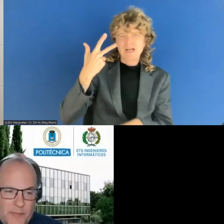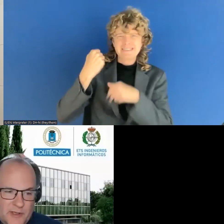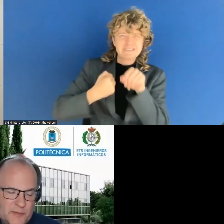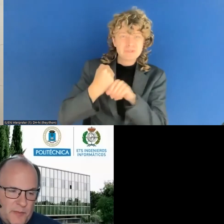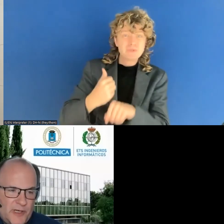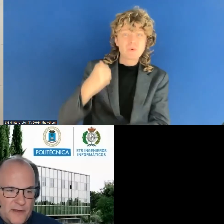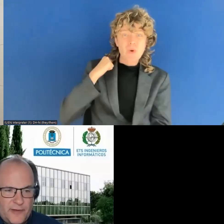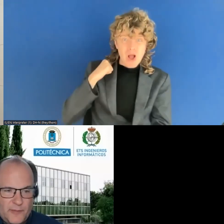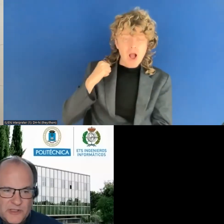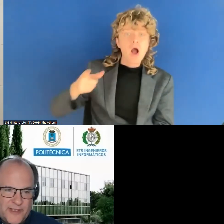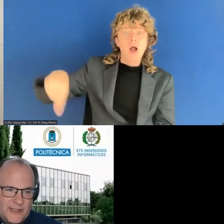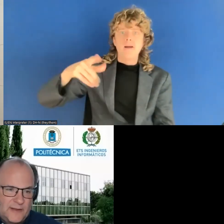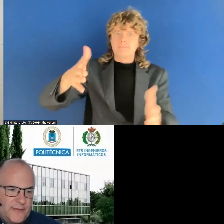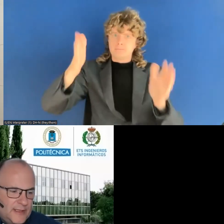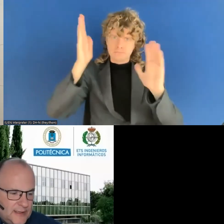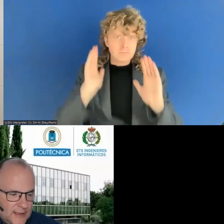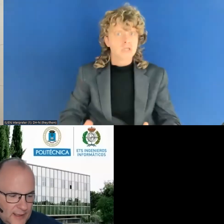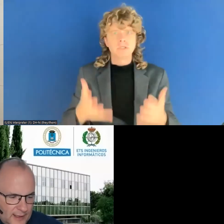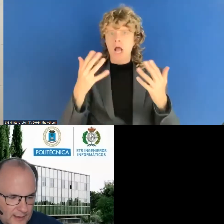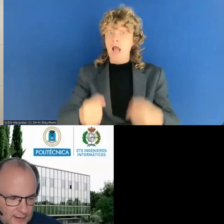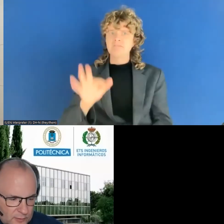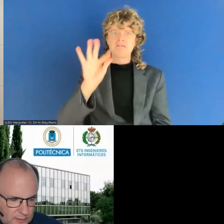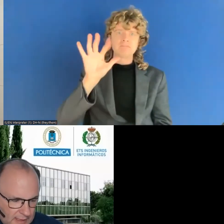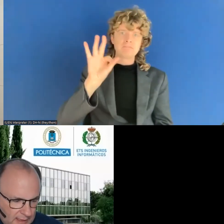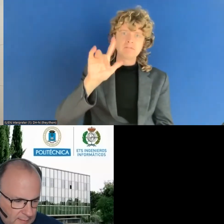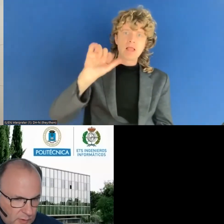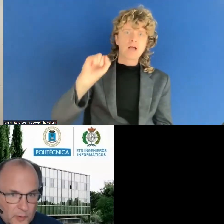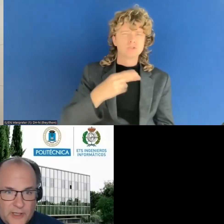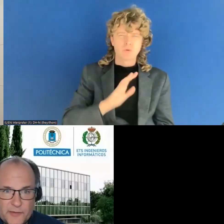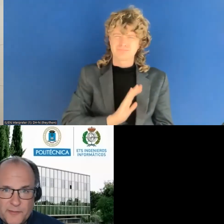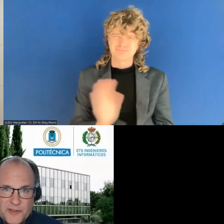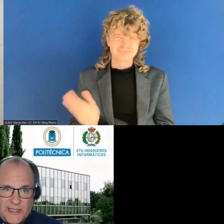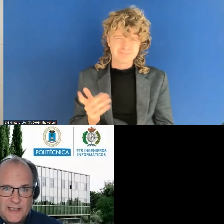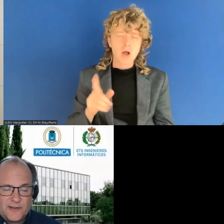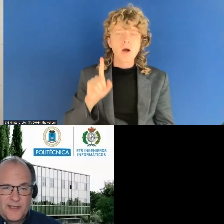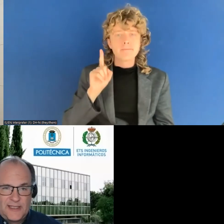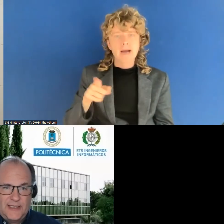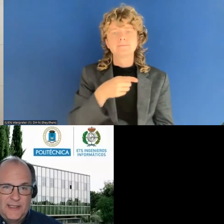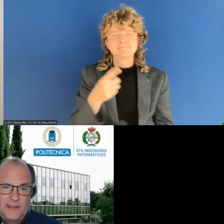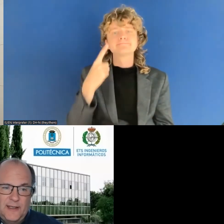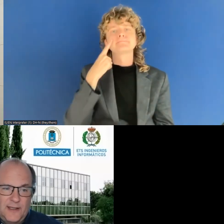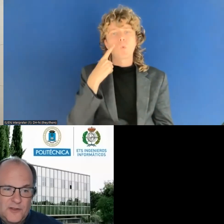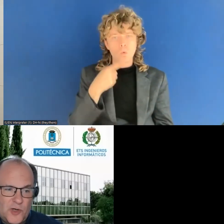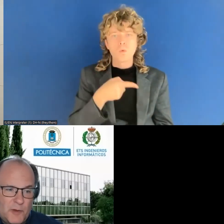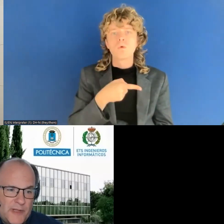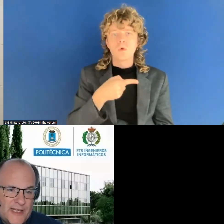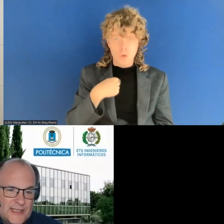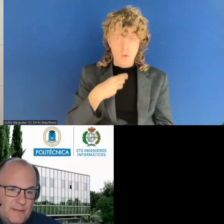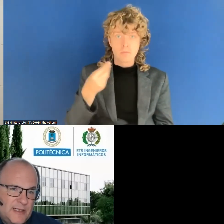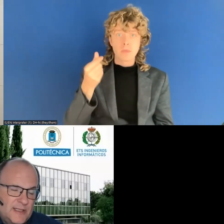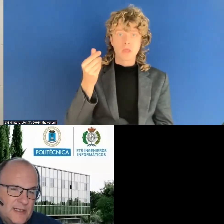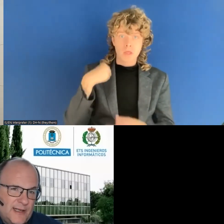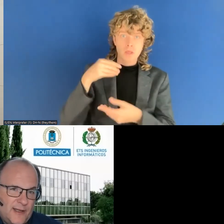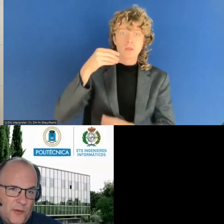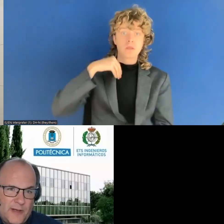happened because people either feel motivated, felt they could gain more money from using it, or things like that. Trouble with